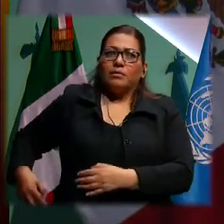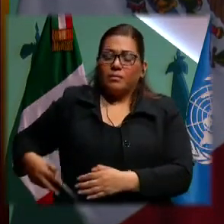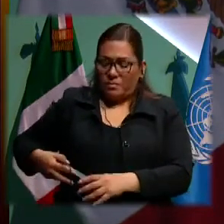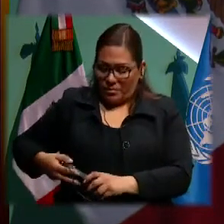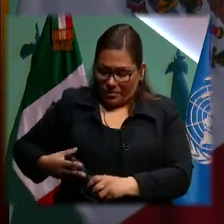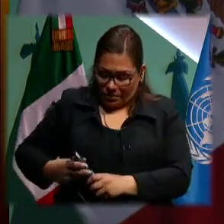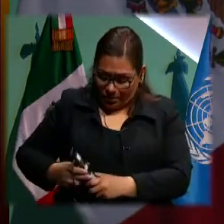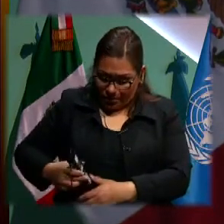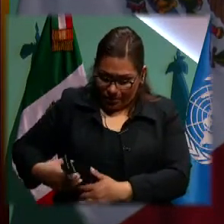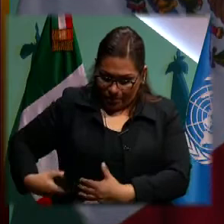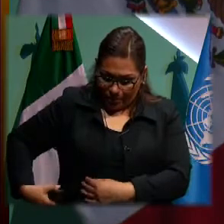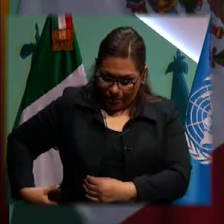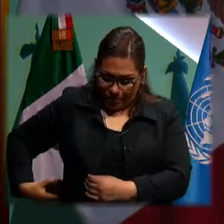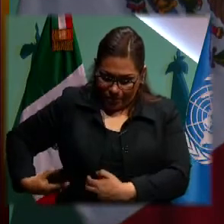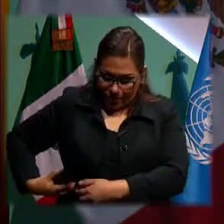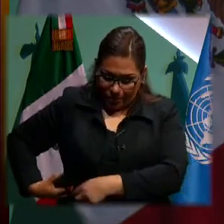challenges.